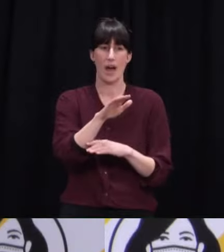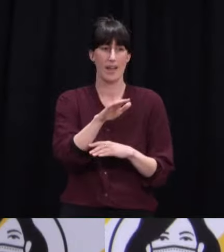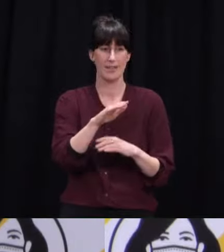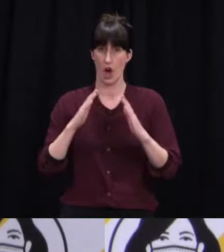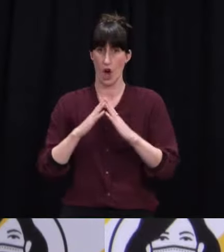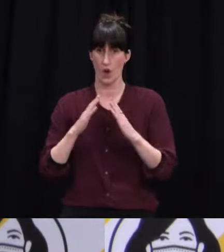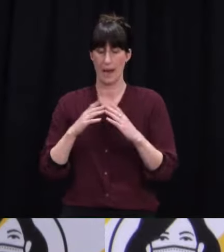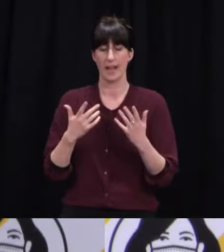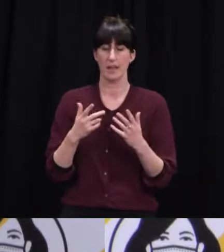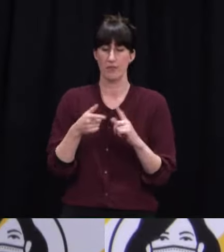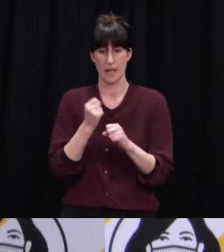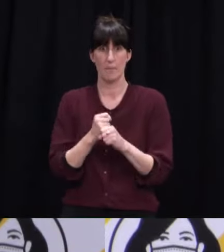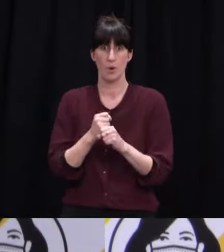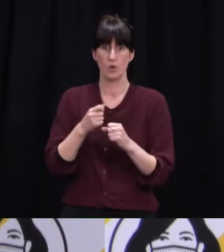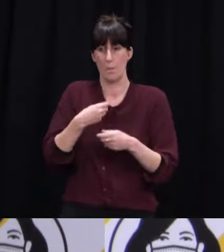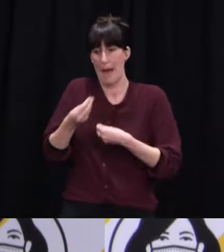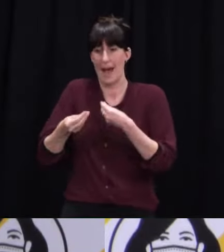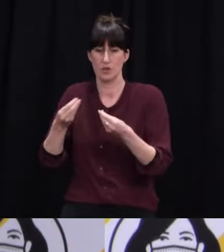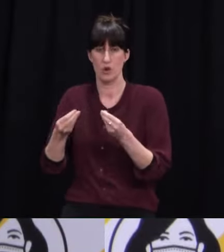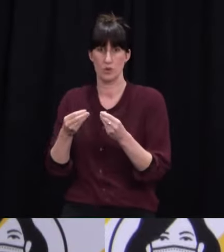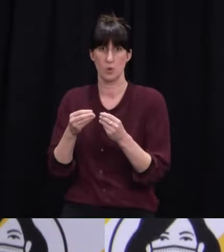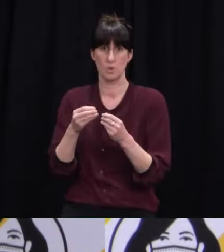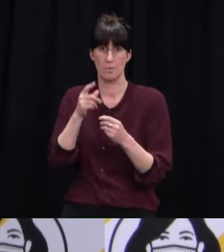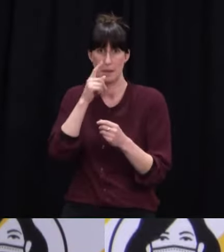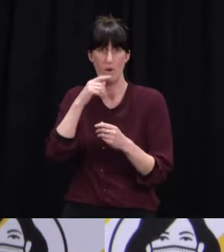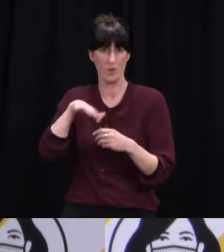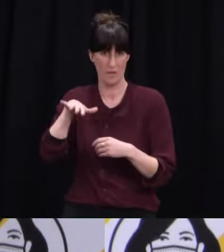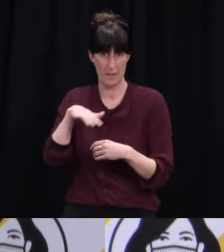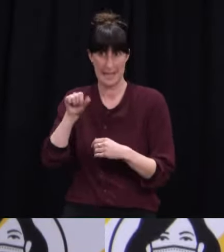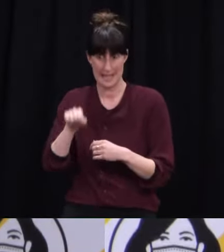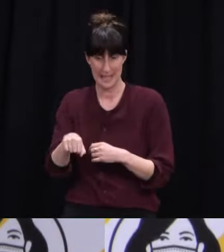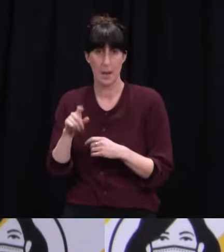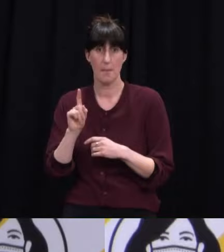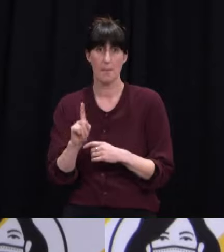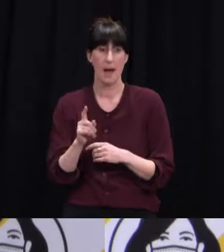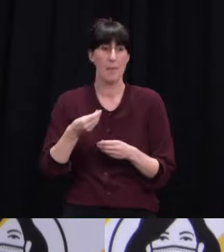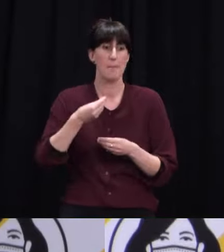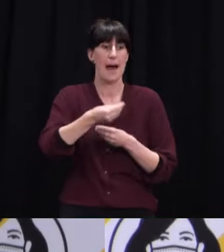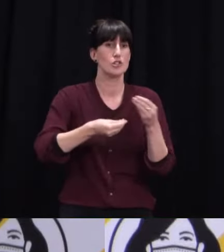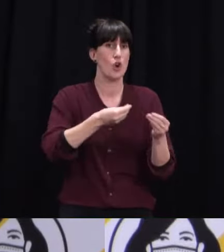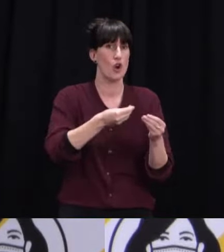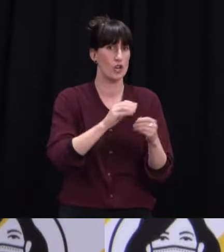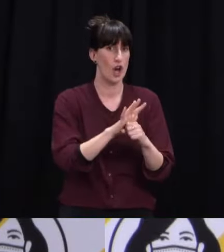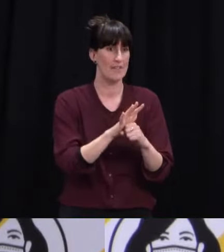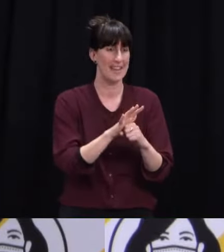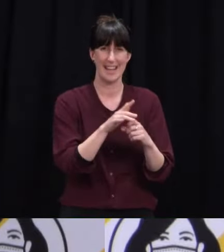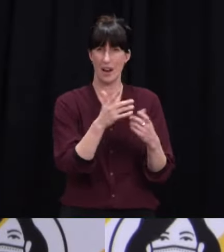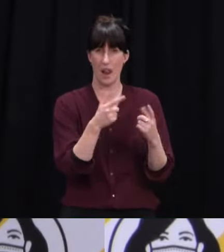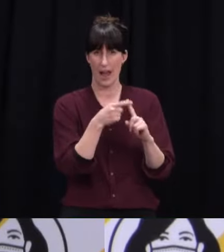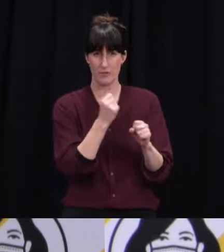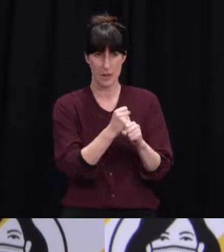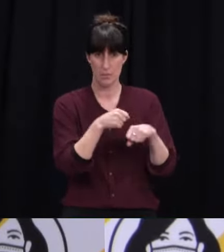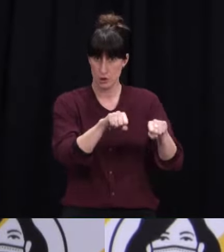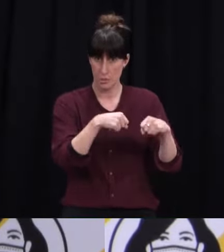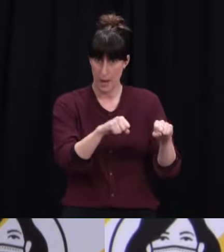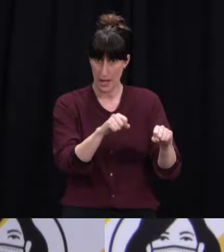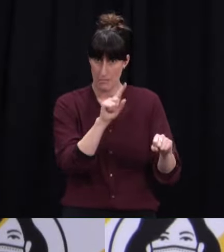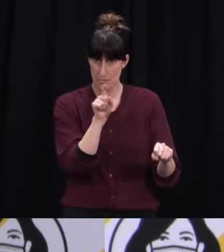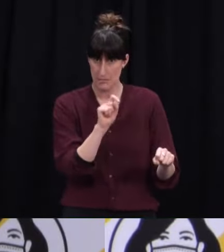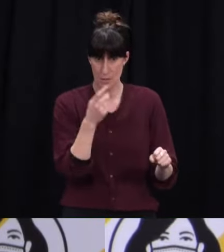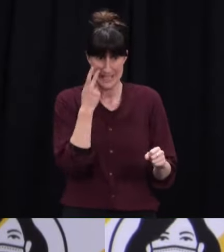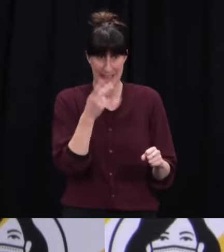are sort of in the process of going through on a daily basis now and trying to give people a greater sense of whether the new cases we're seeing